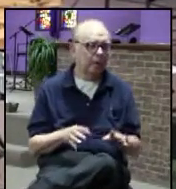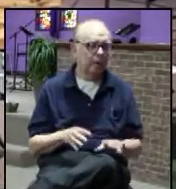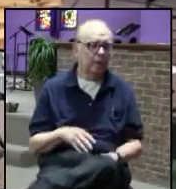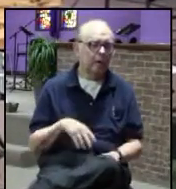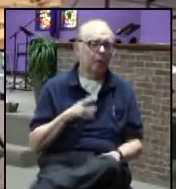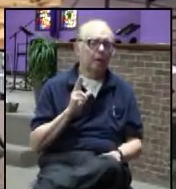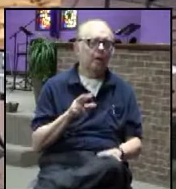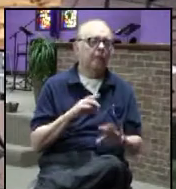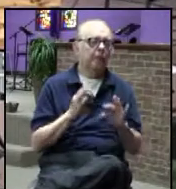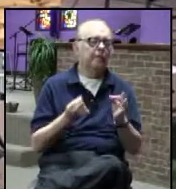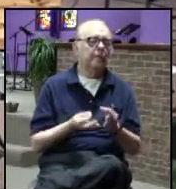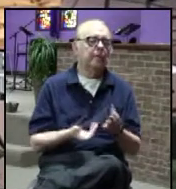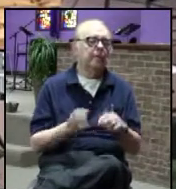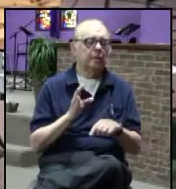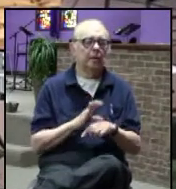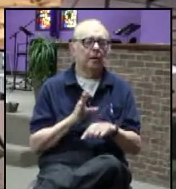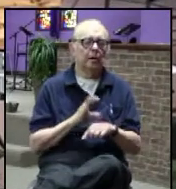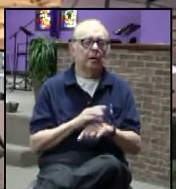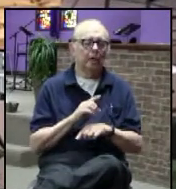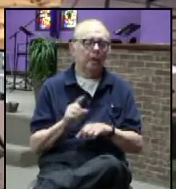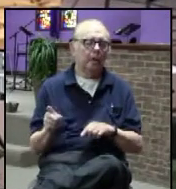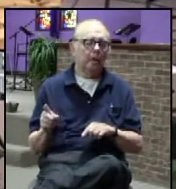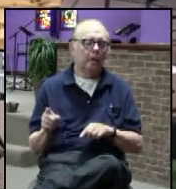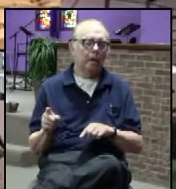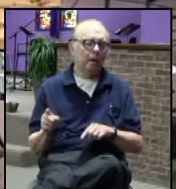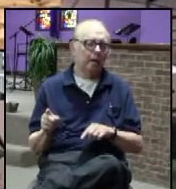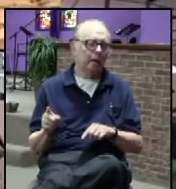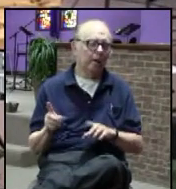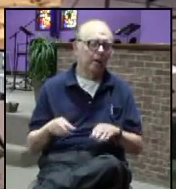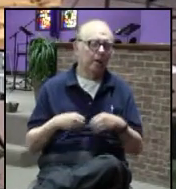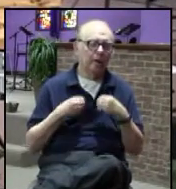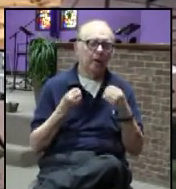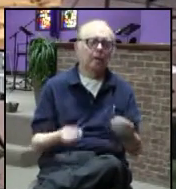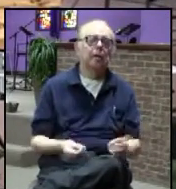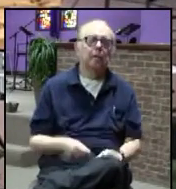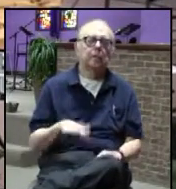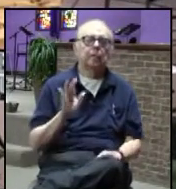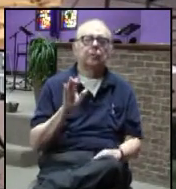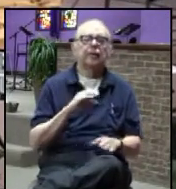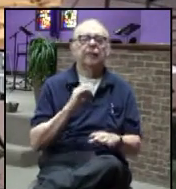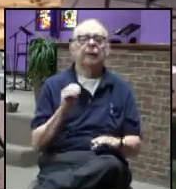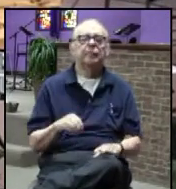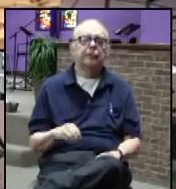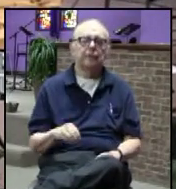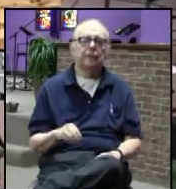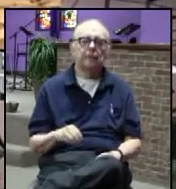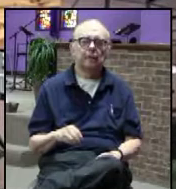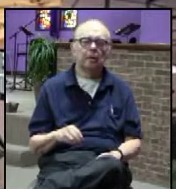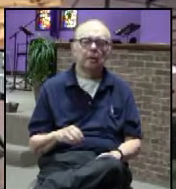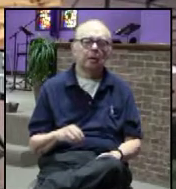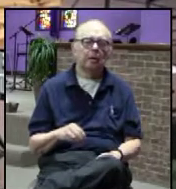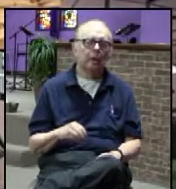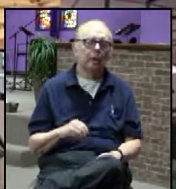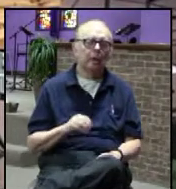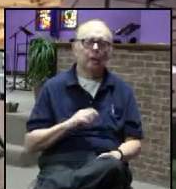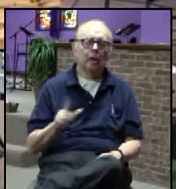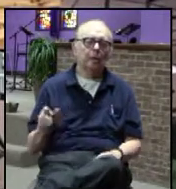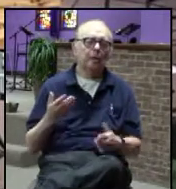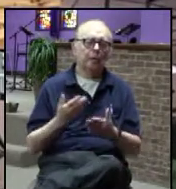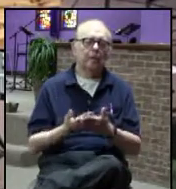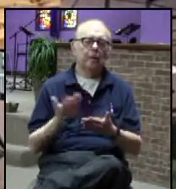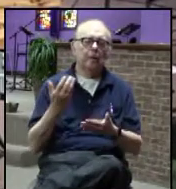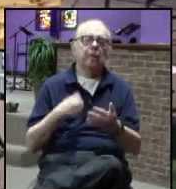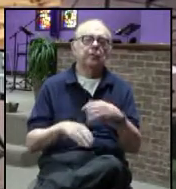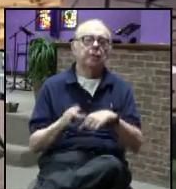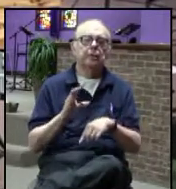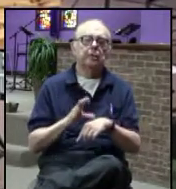3 families in our church, and they were giving 25% of all of the money that's coming